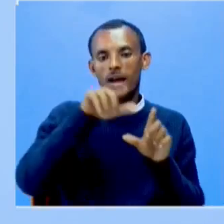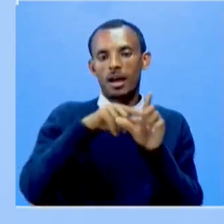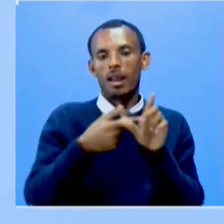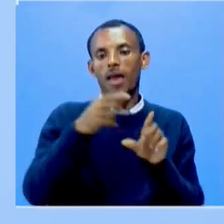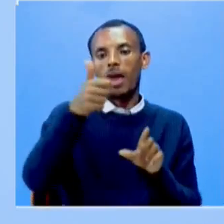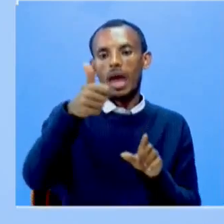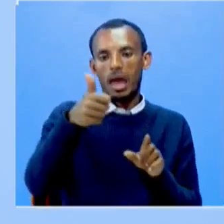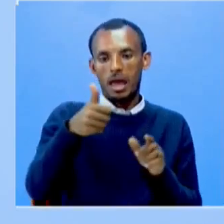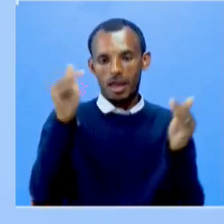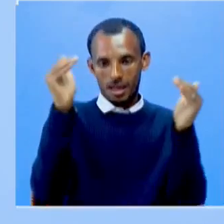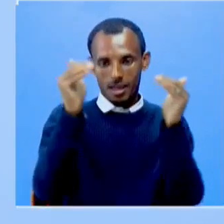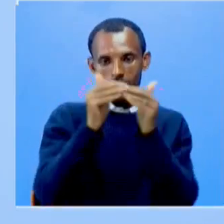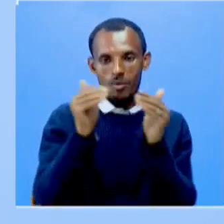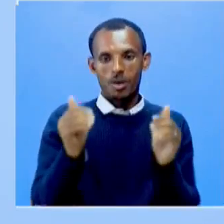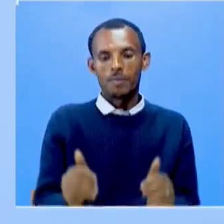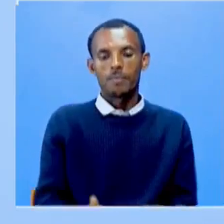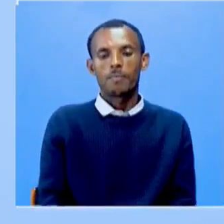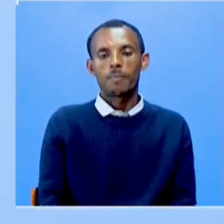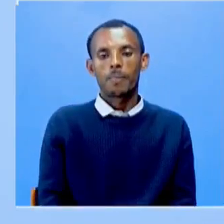they are congruent.